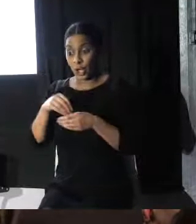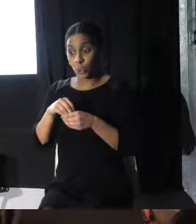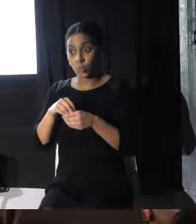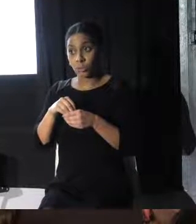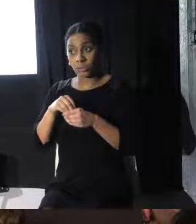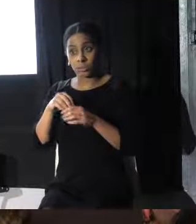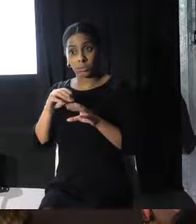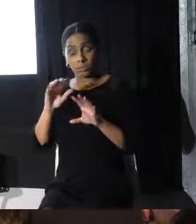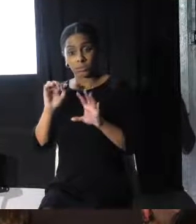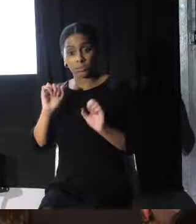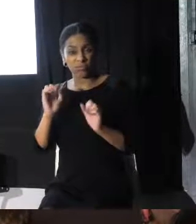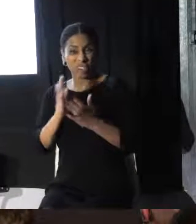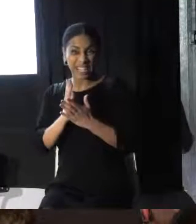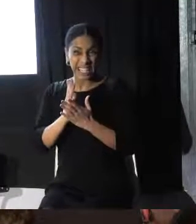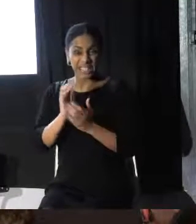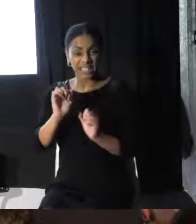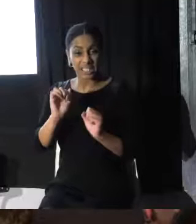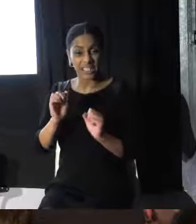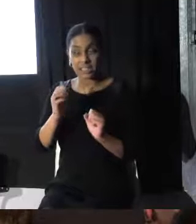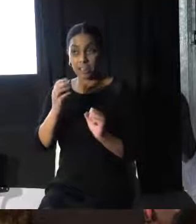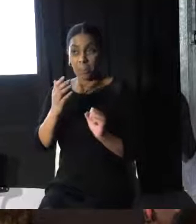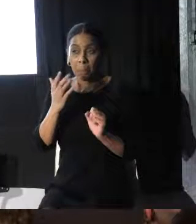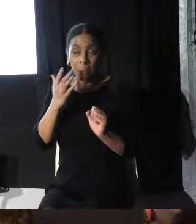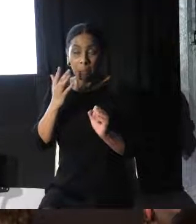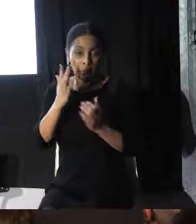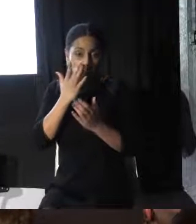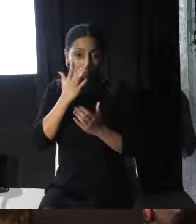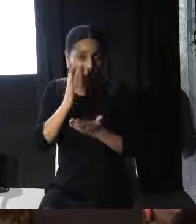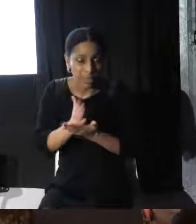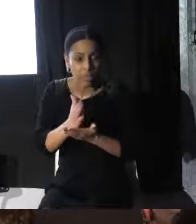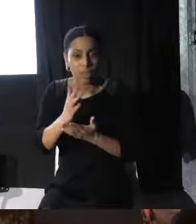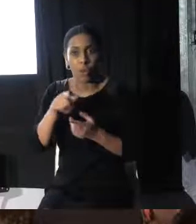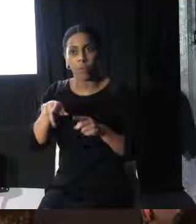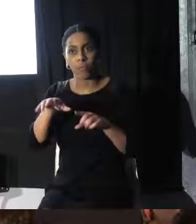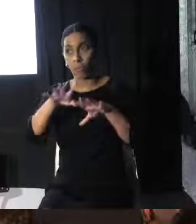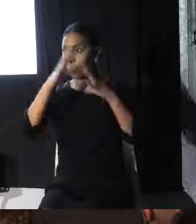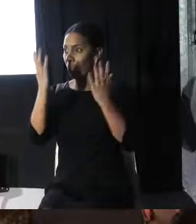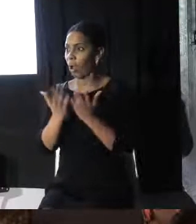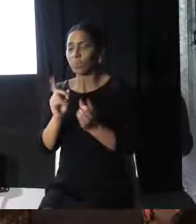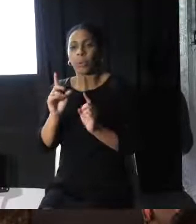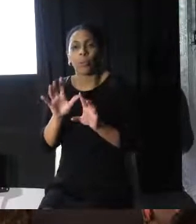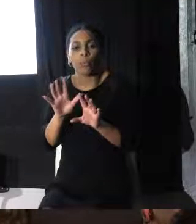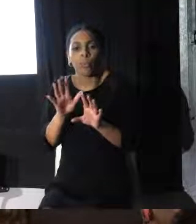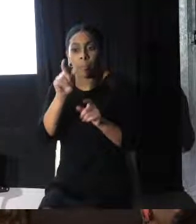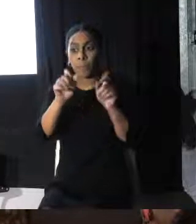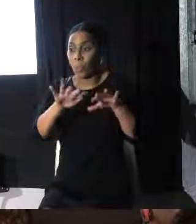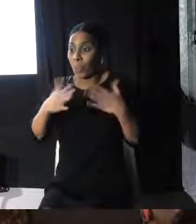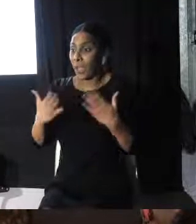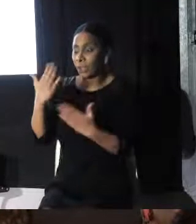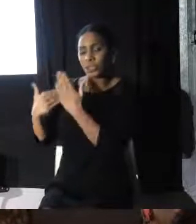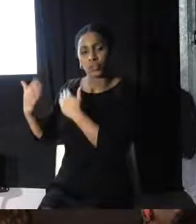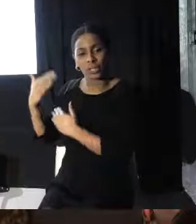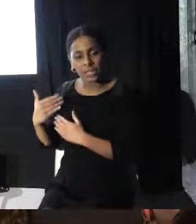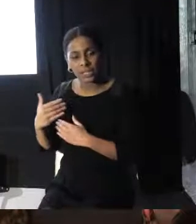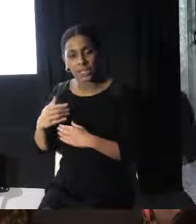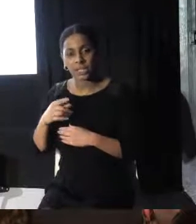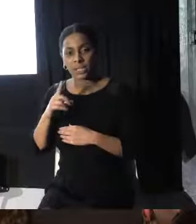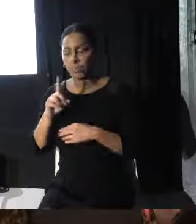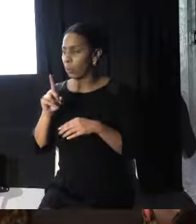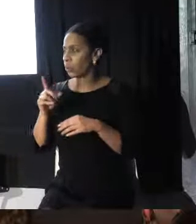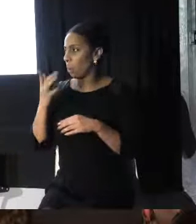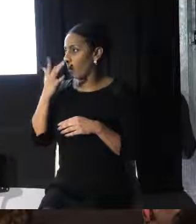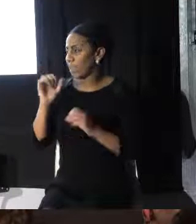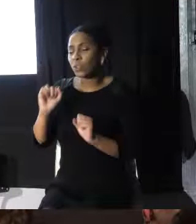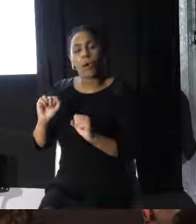myth of the wider world as being peoples without history, but also to myths of timelessness, of